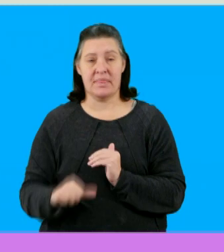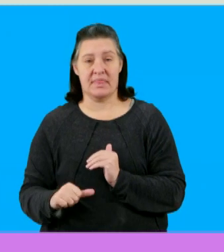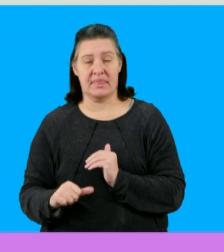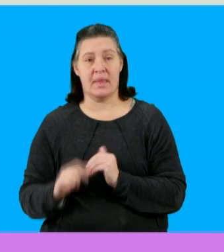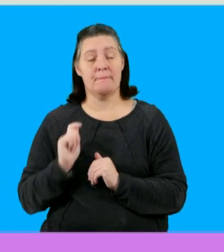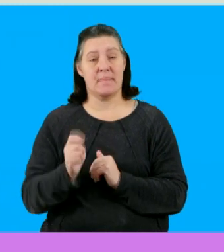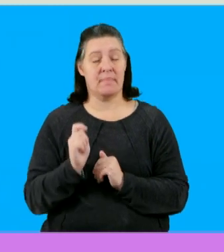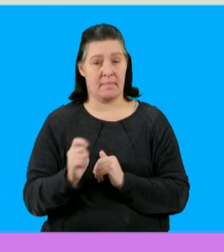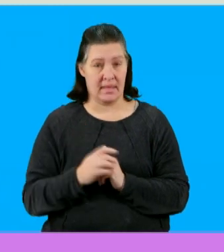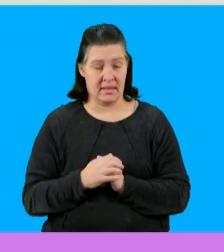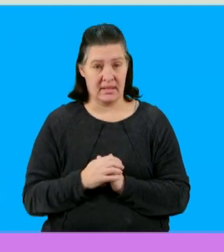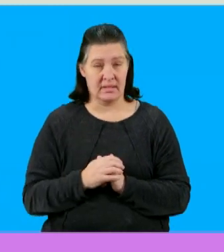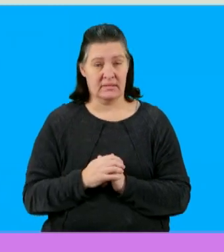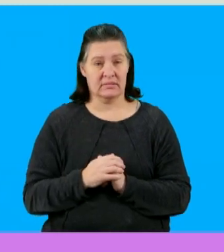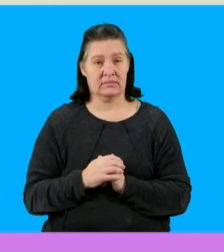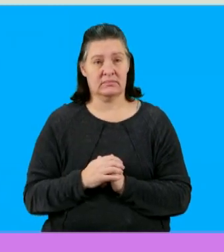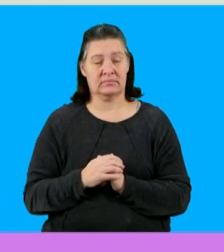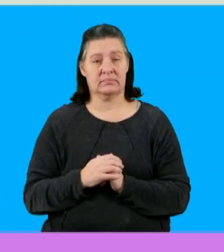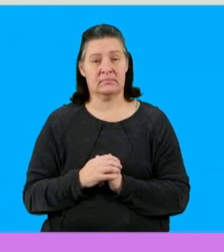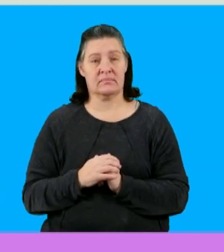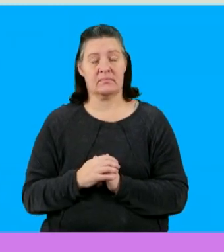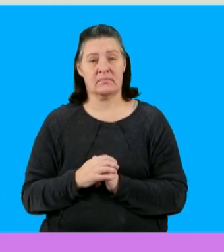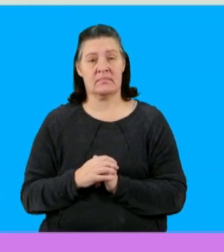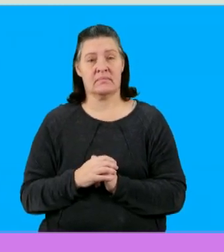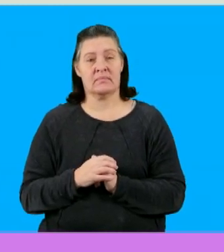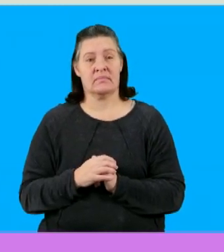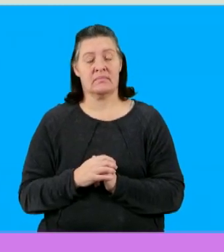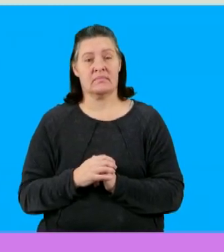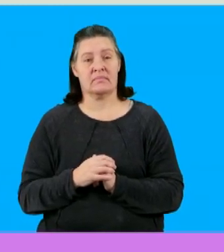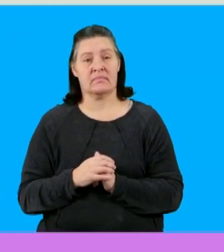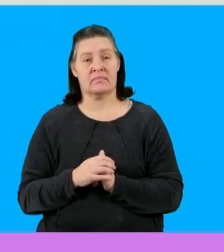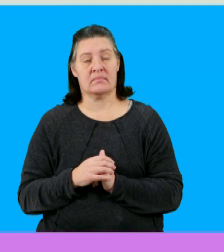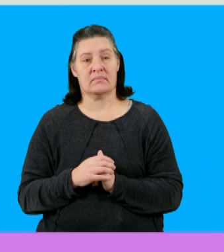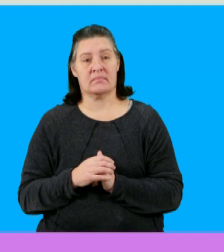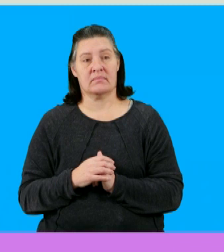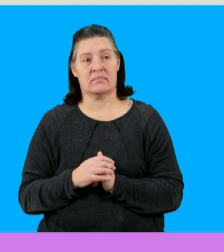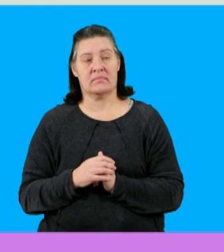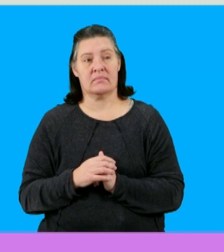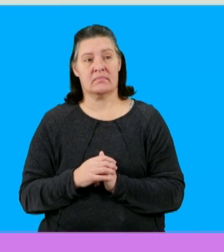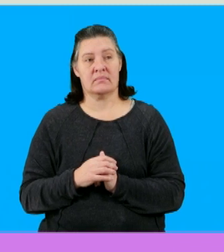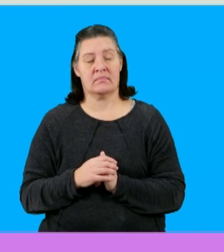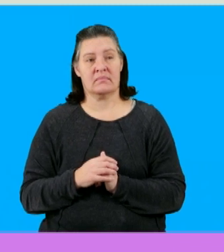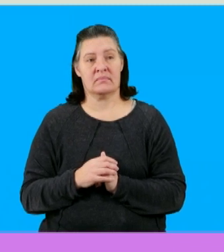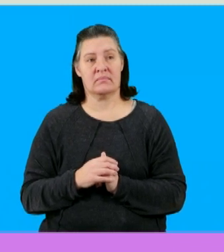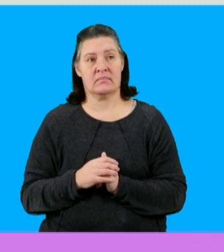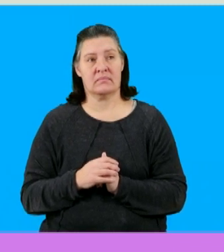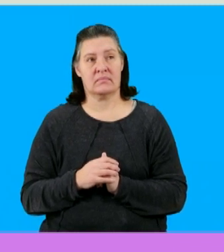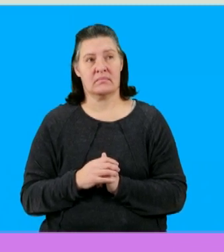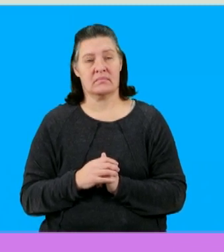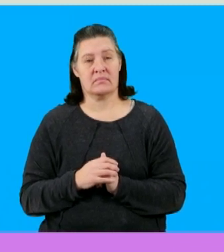the monthly payments, your monthly installment, Let me note that down. Monthly